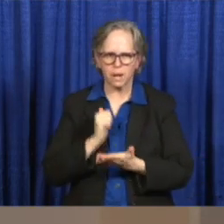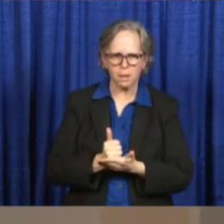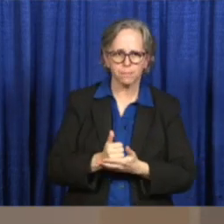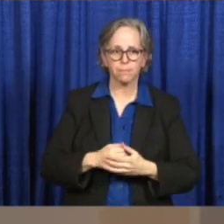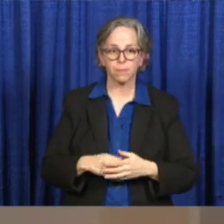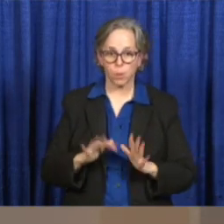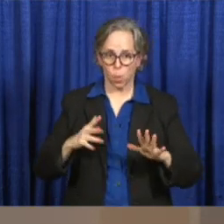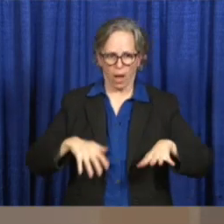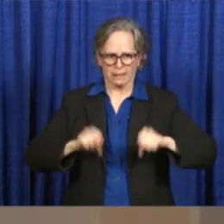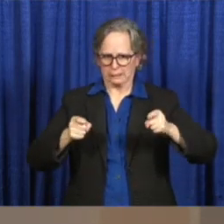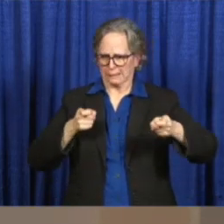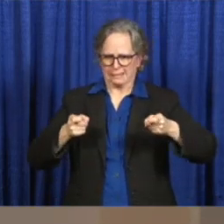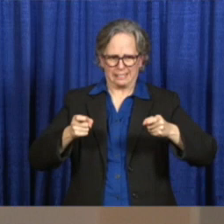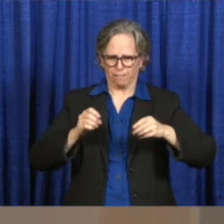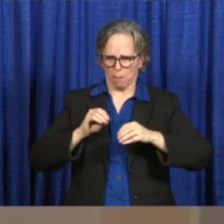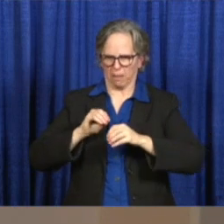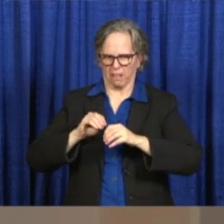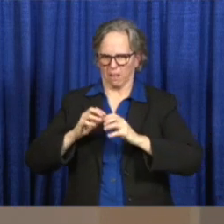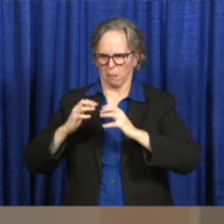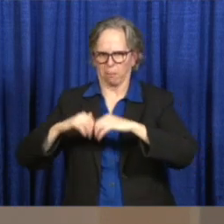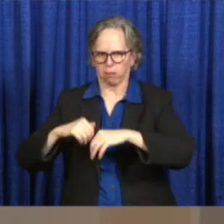people apart, which we know has an